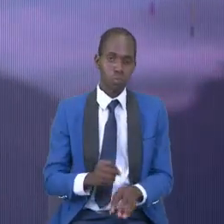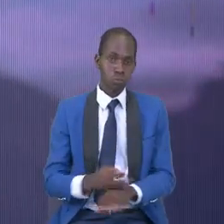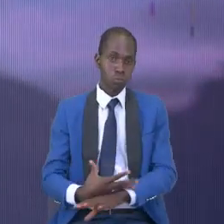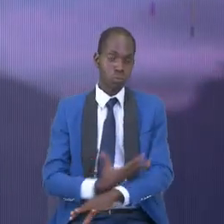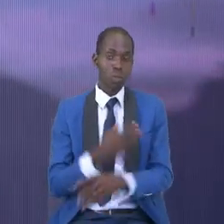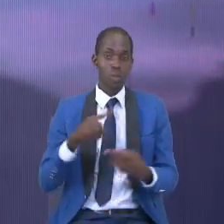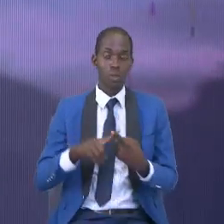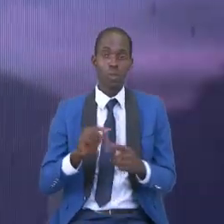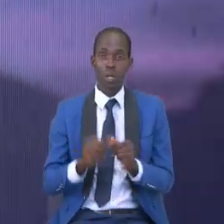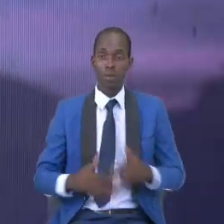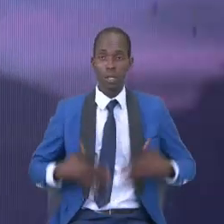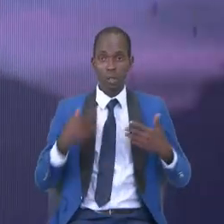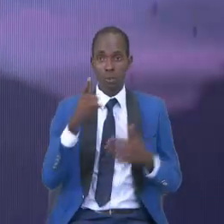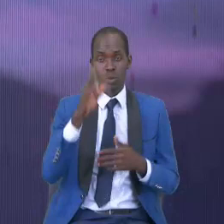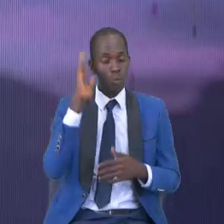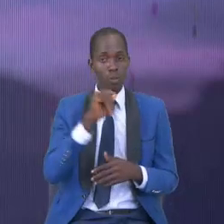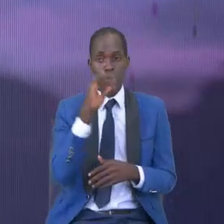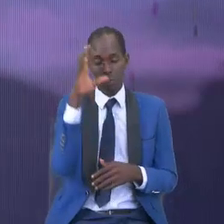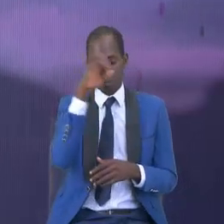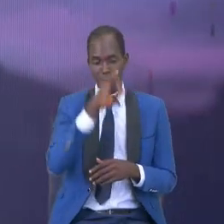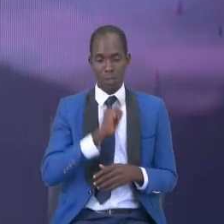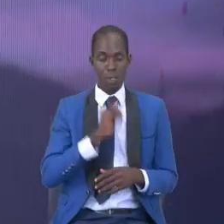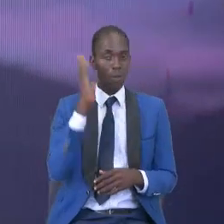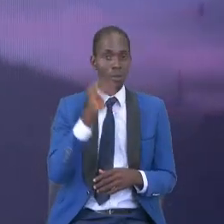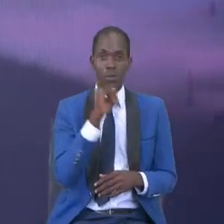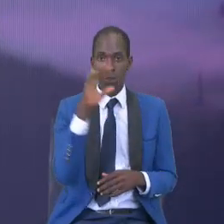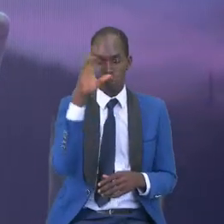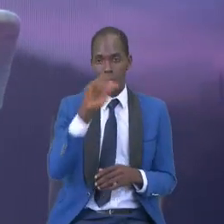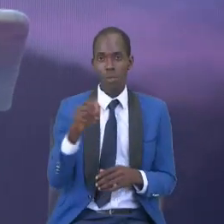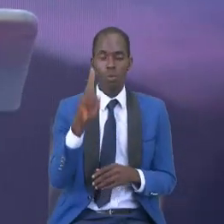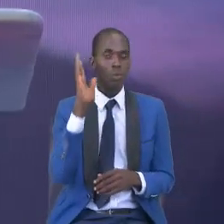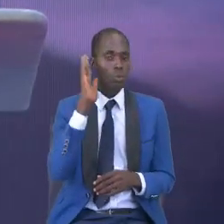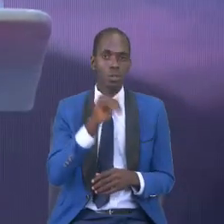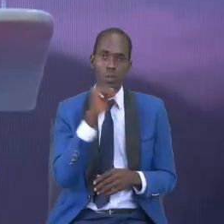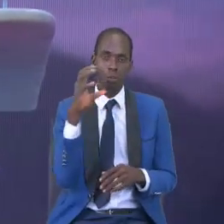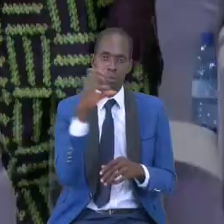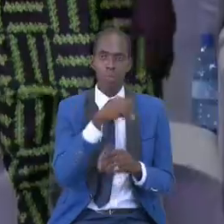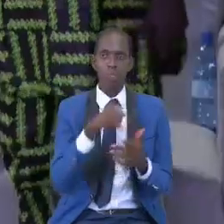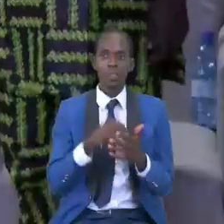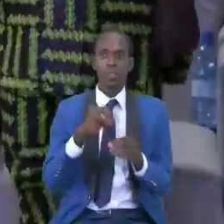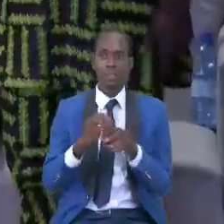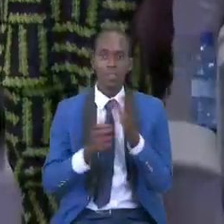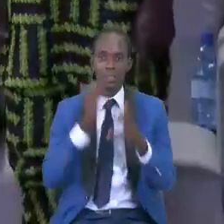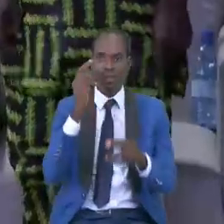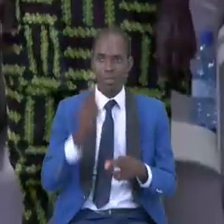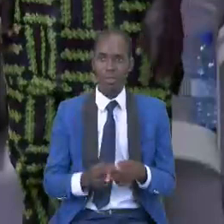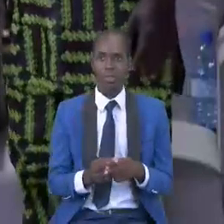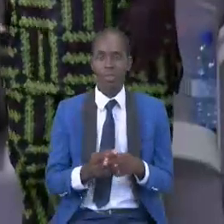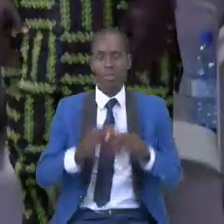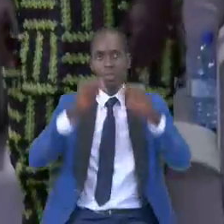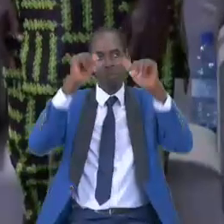will not miss, I will not miss, none of us will miss, in Jesus' name.